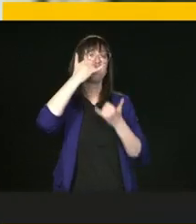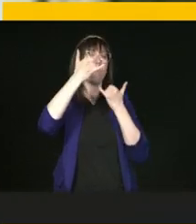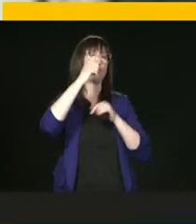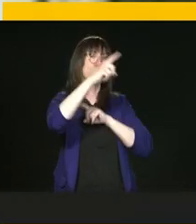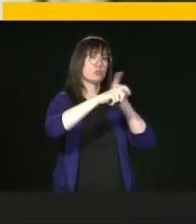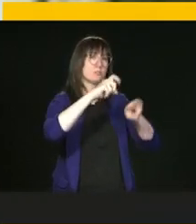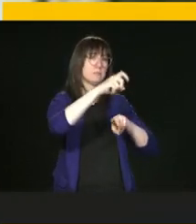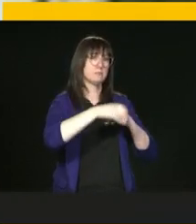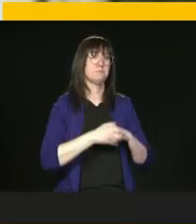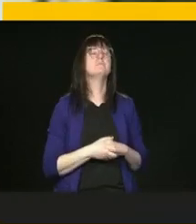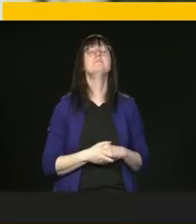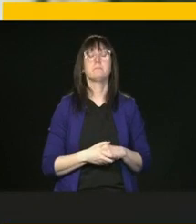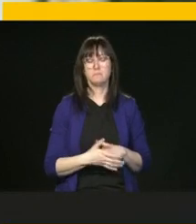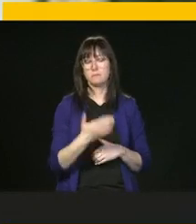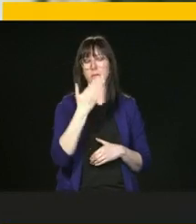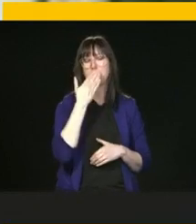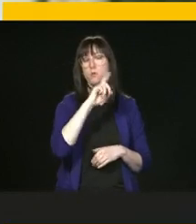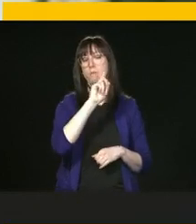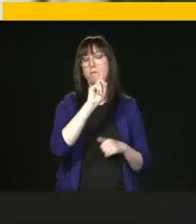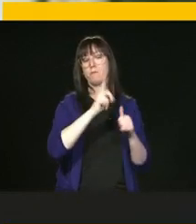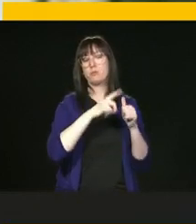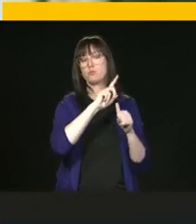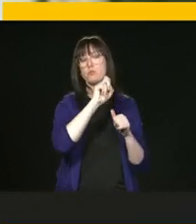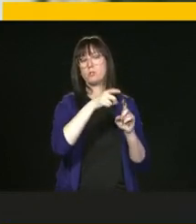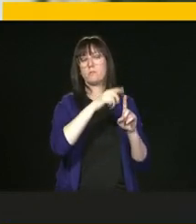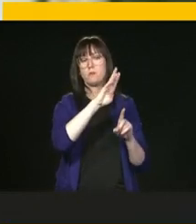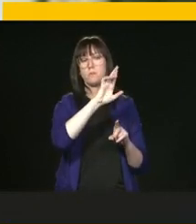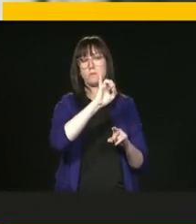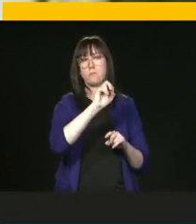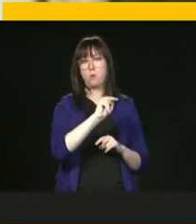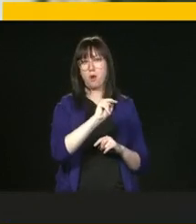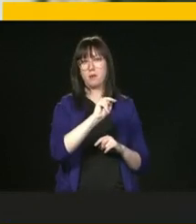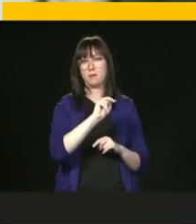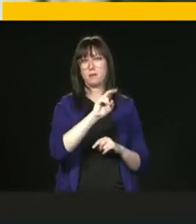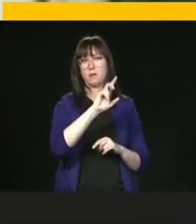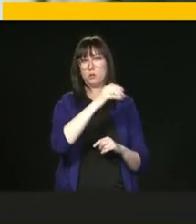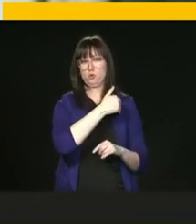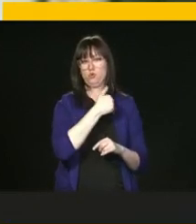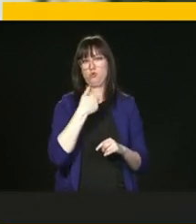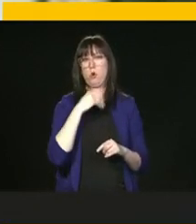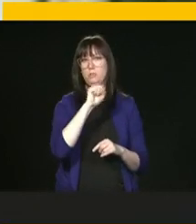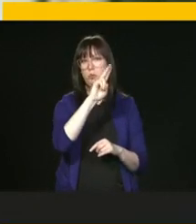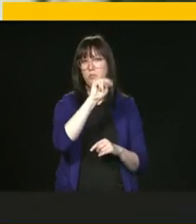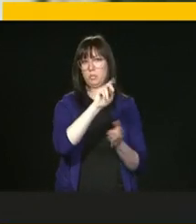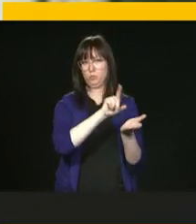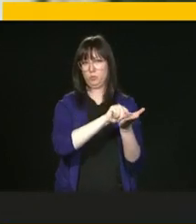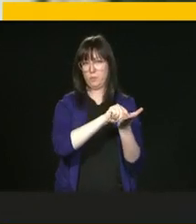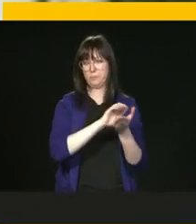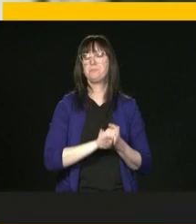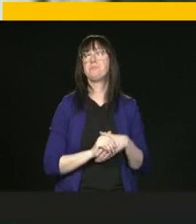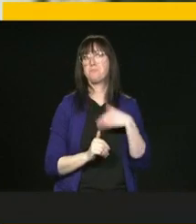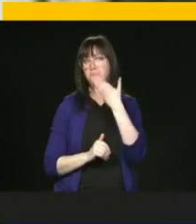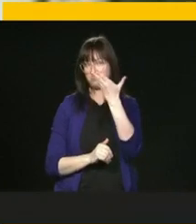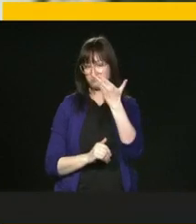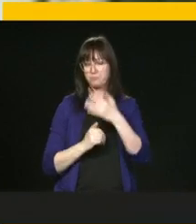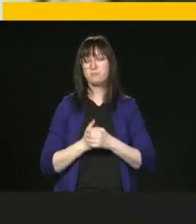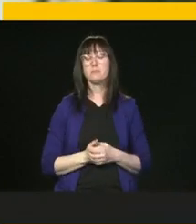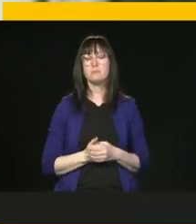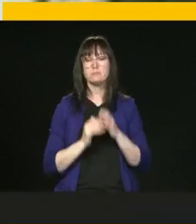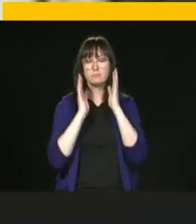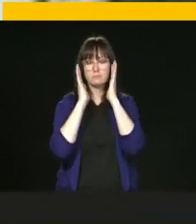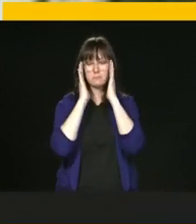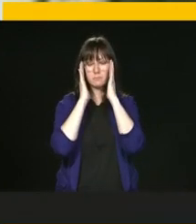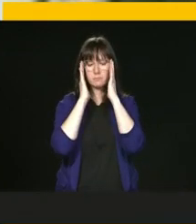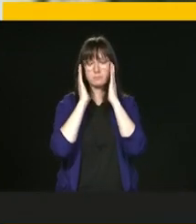Thank you. Merci. The first question is from Brian Lilly of the Toronto Sun. La première question est de Brian Lilly du Toronto Sun.